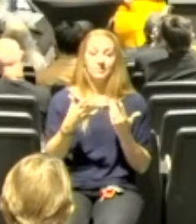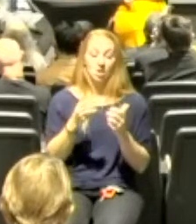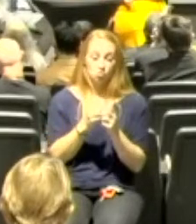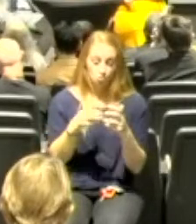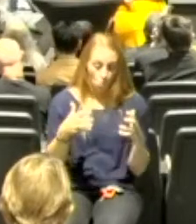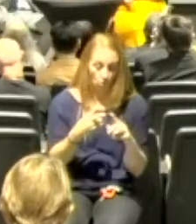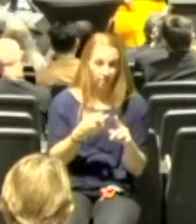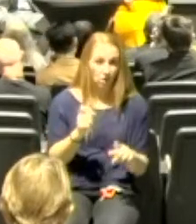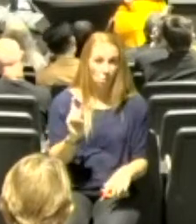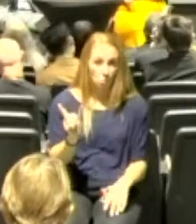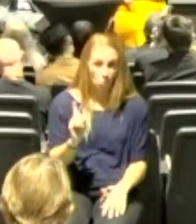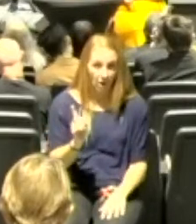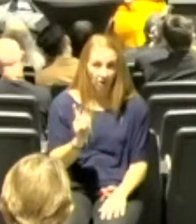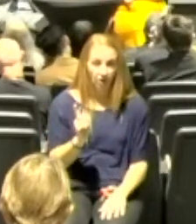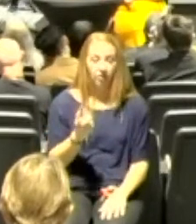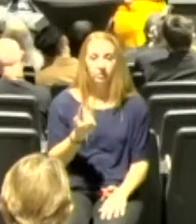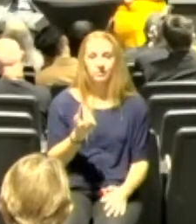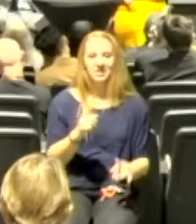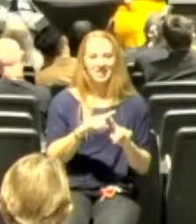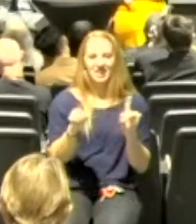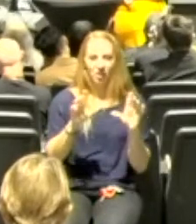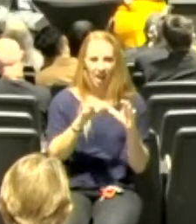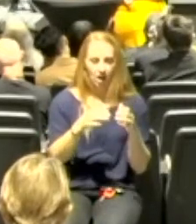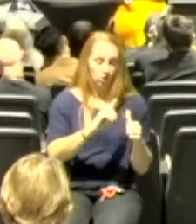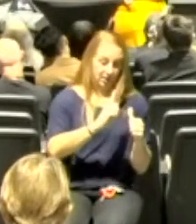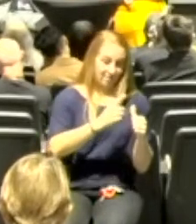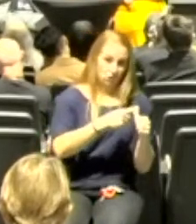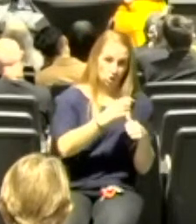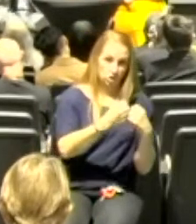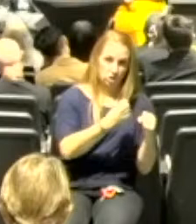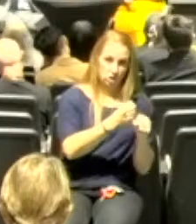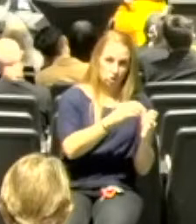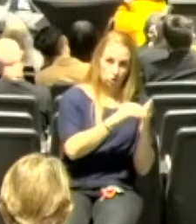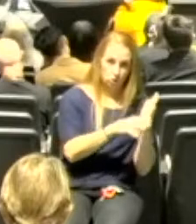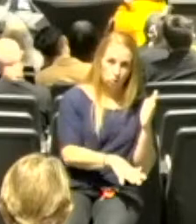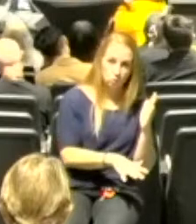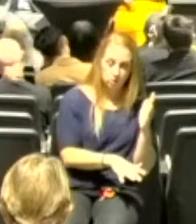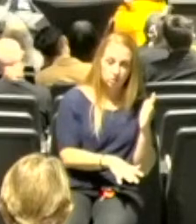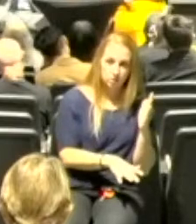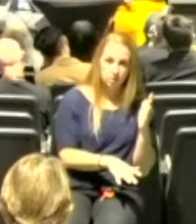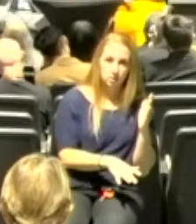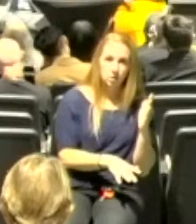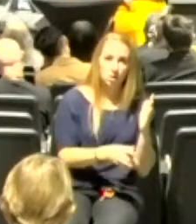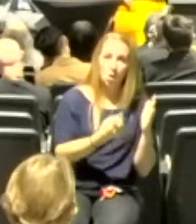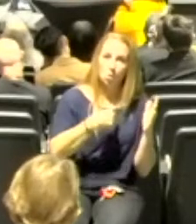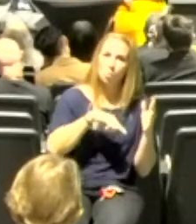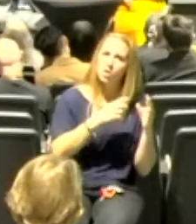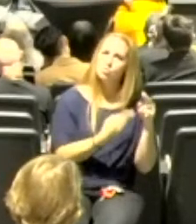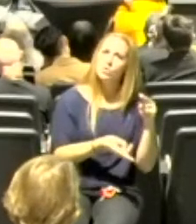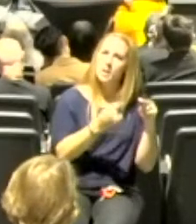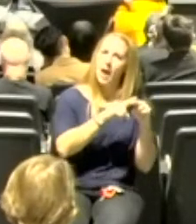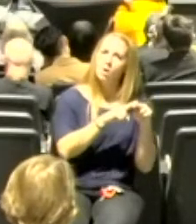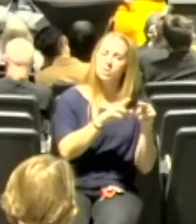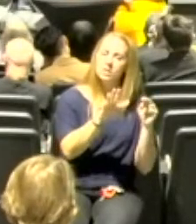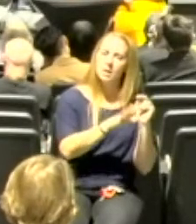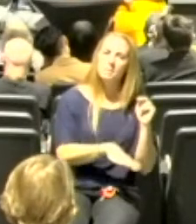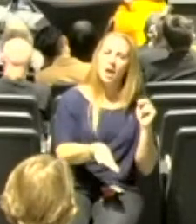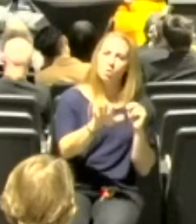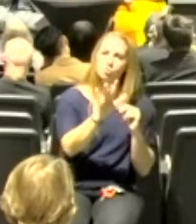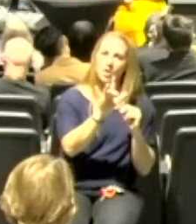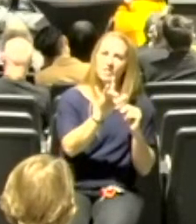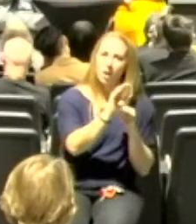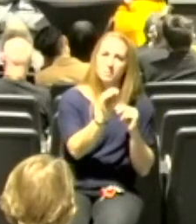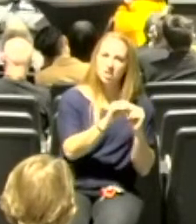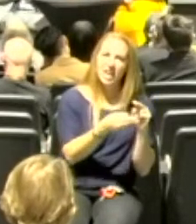from, kind of divided into different categories. So we got first year students. We rebounded to a nice degree we're about 25%